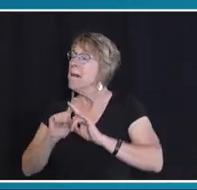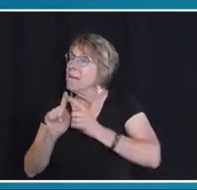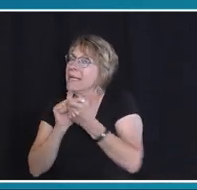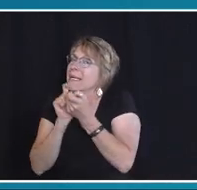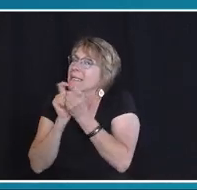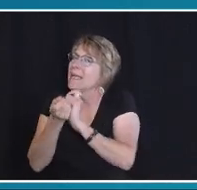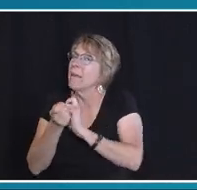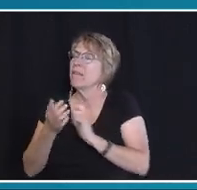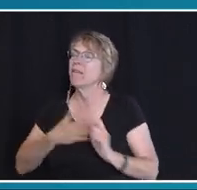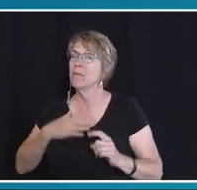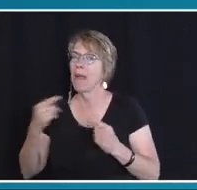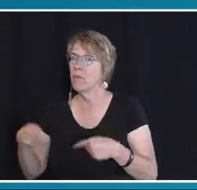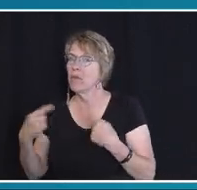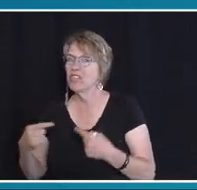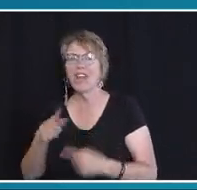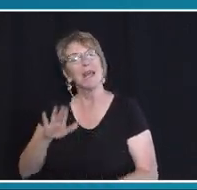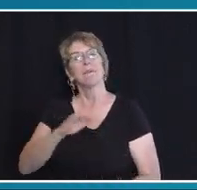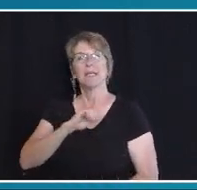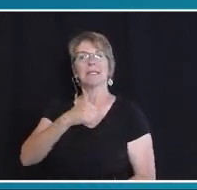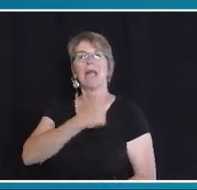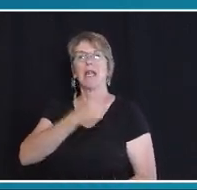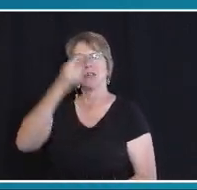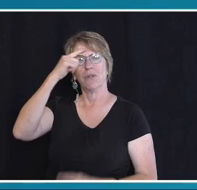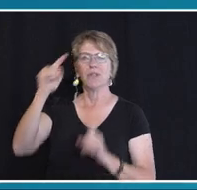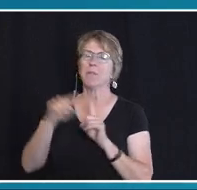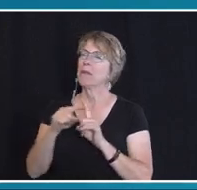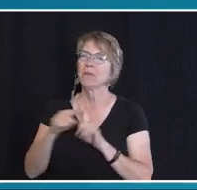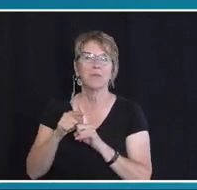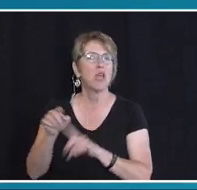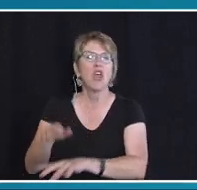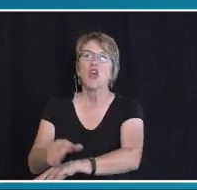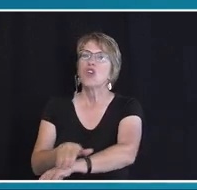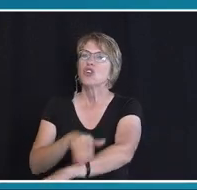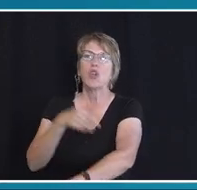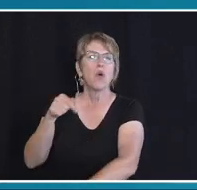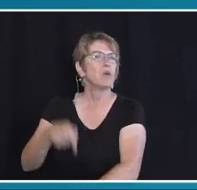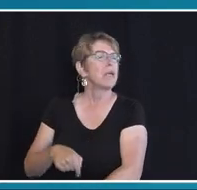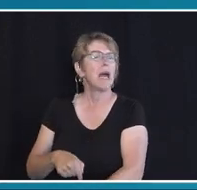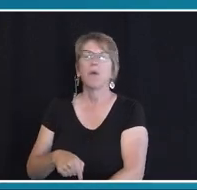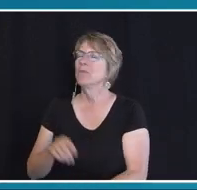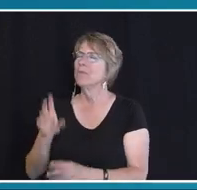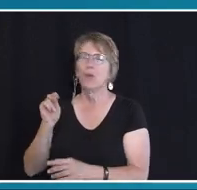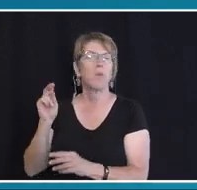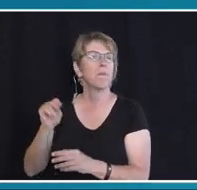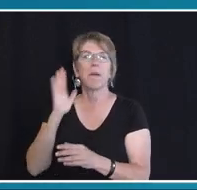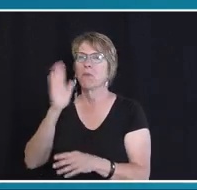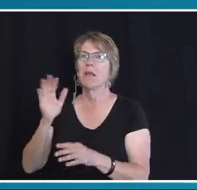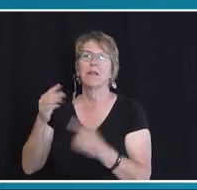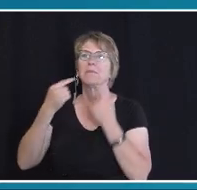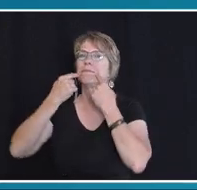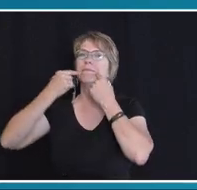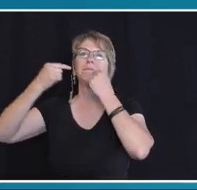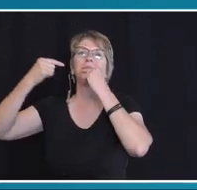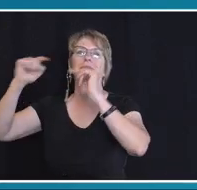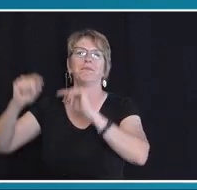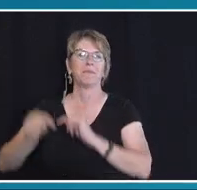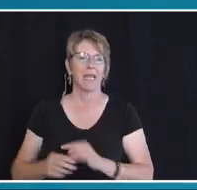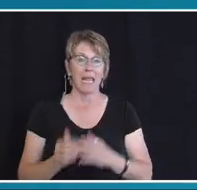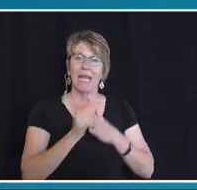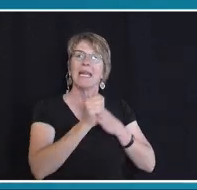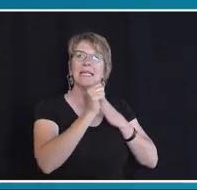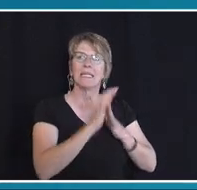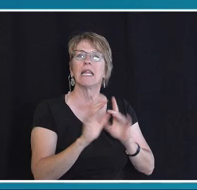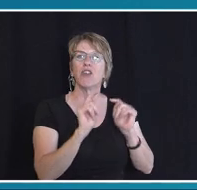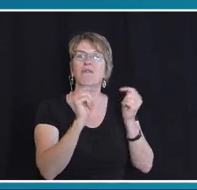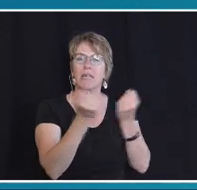different. He's just got that attitude that nothing's gonna slow me down. Ruben is one of the leaders of this team and he just always brings a really